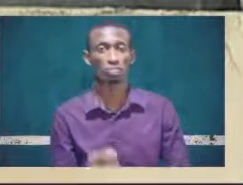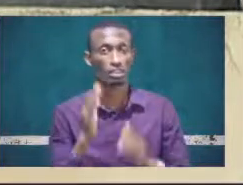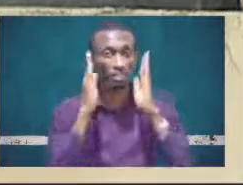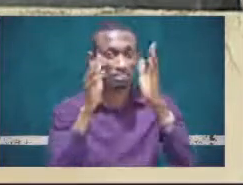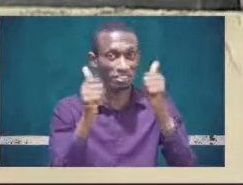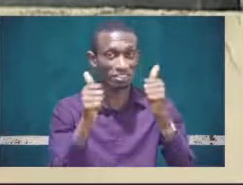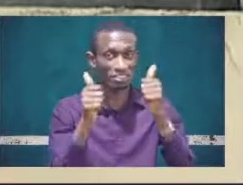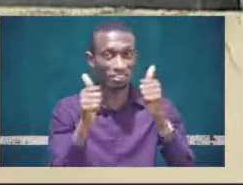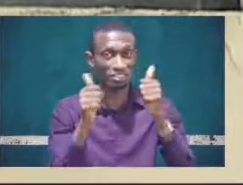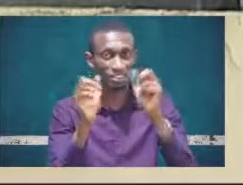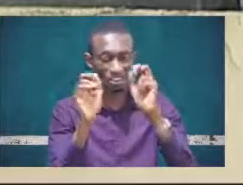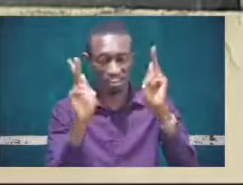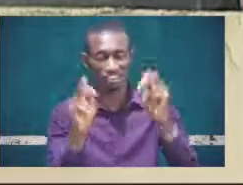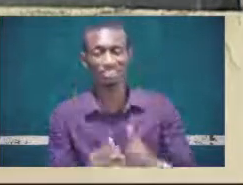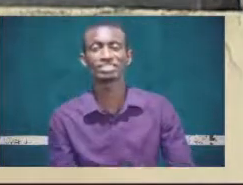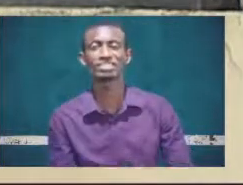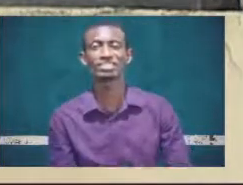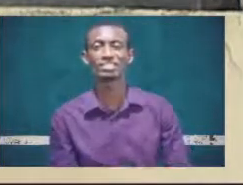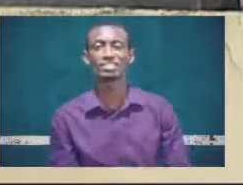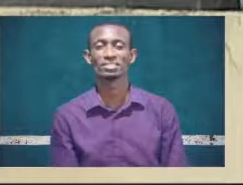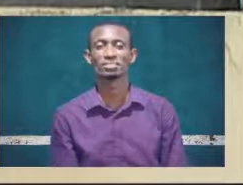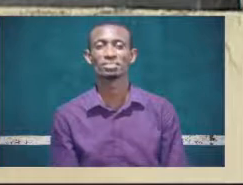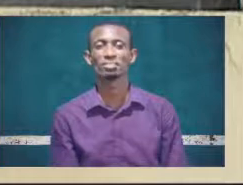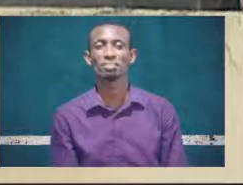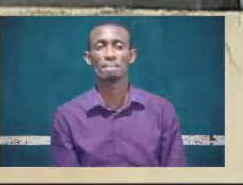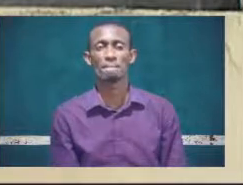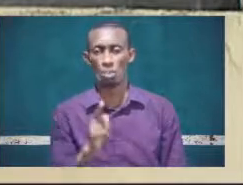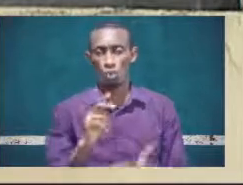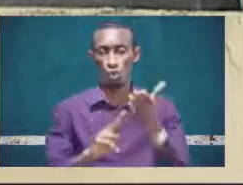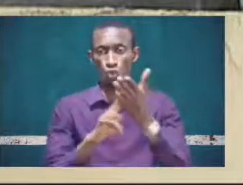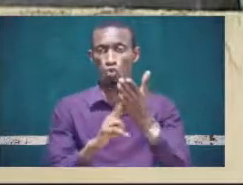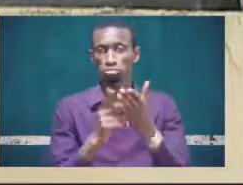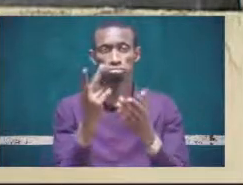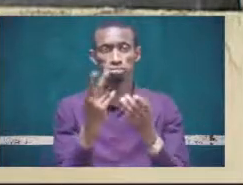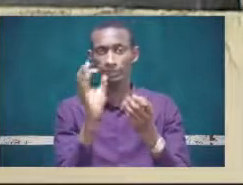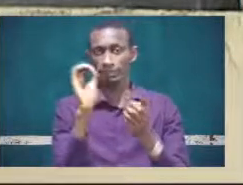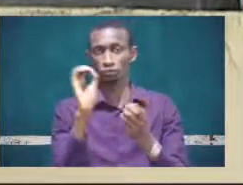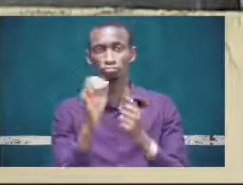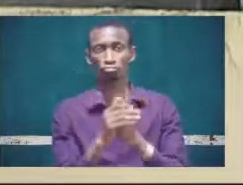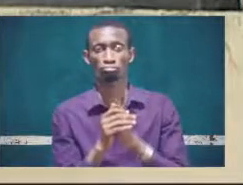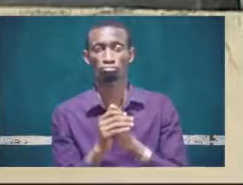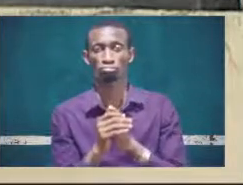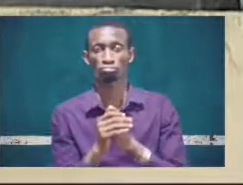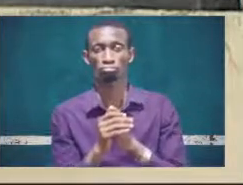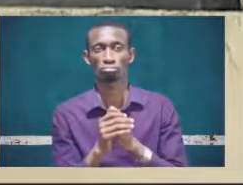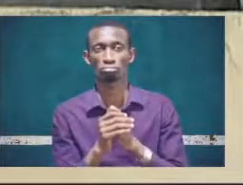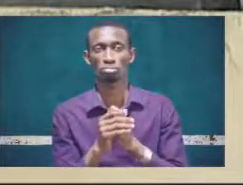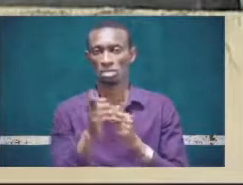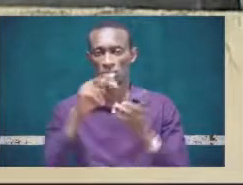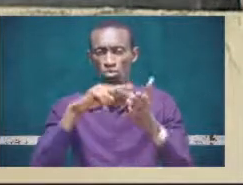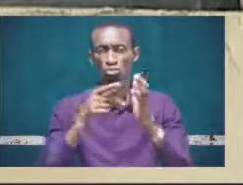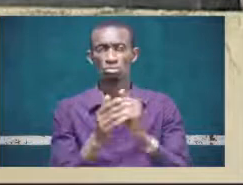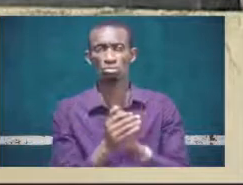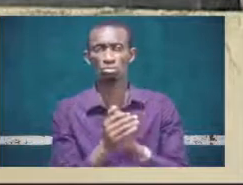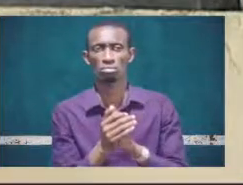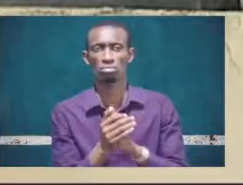together? Very nice. So applying the zero product property means that I'm going